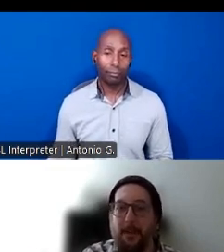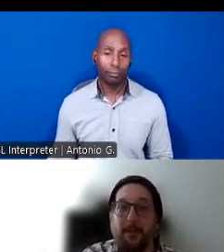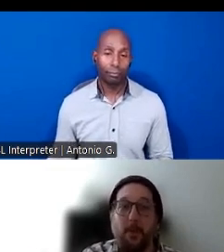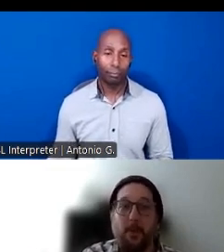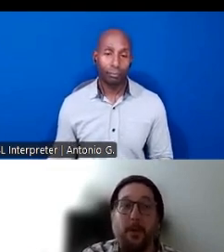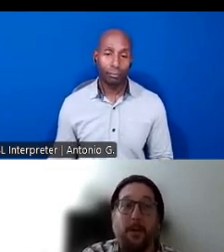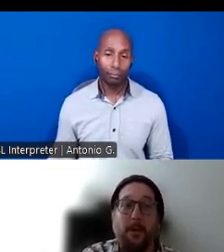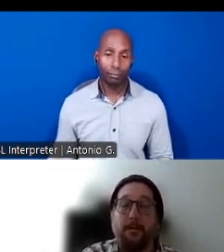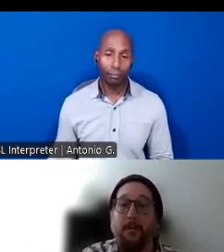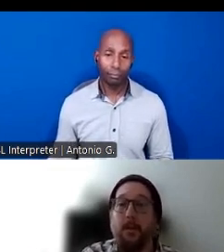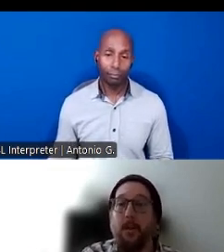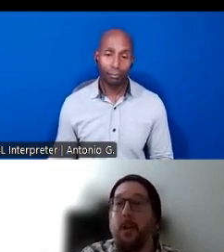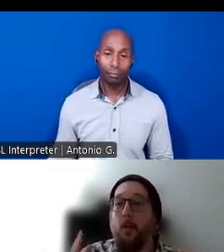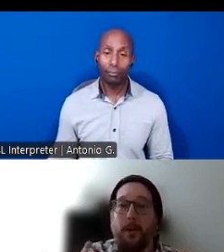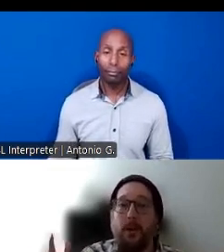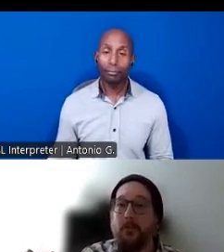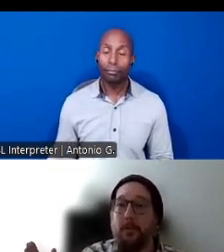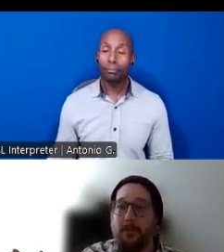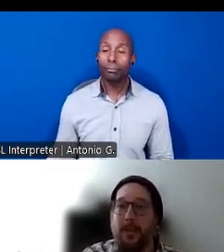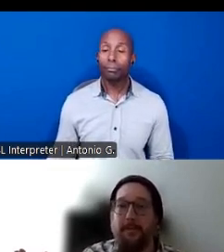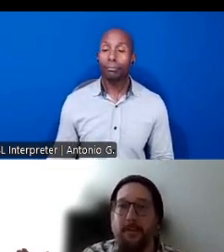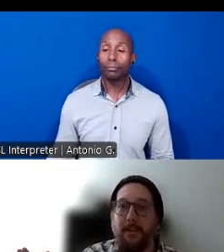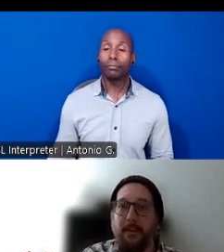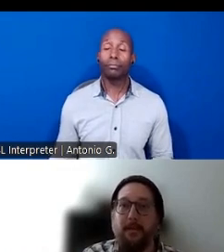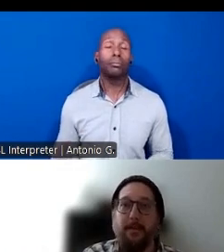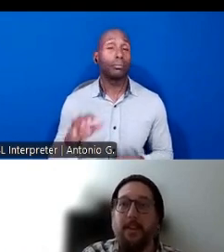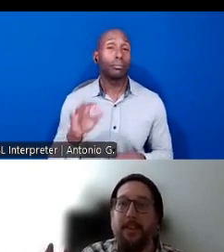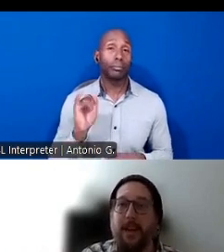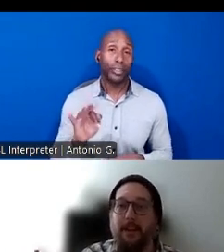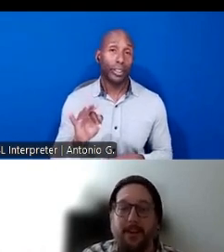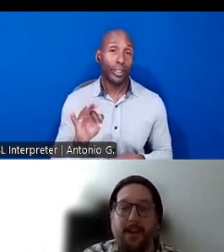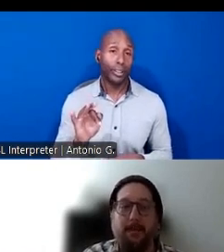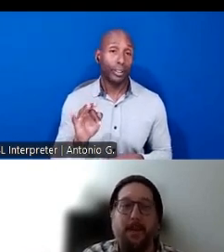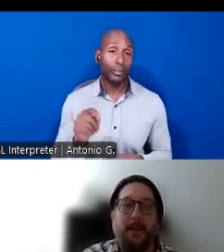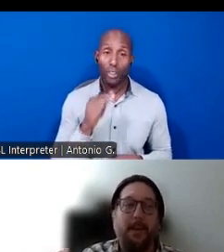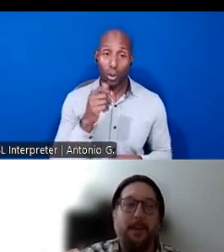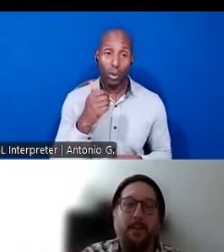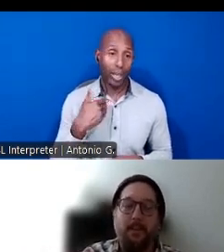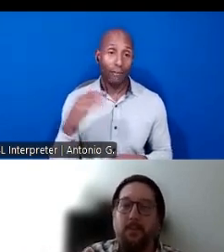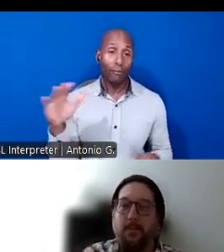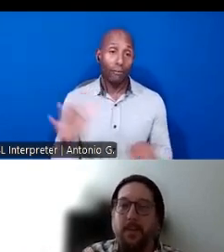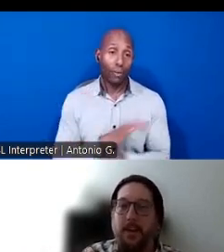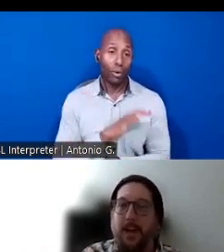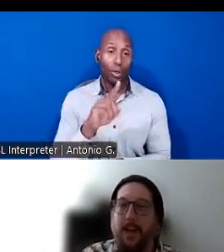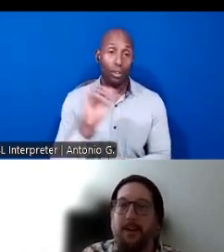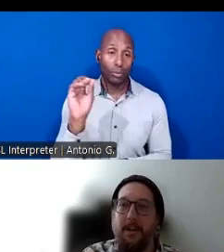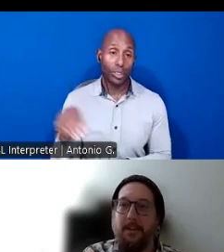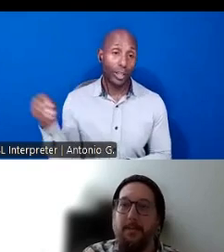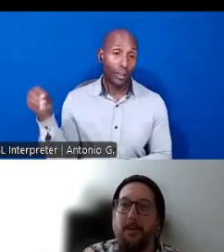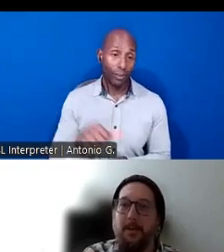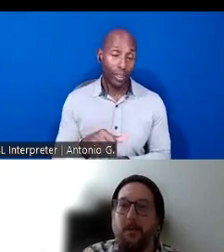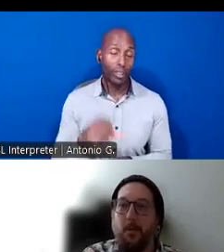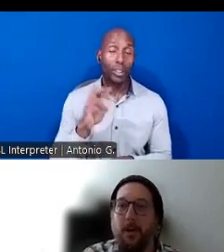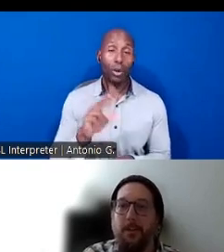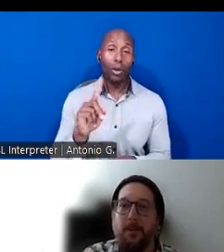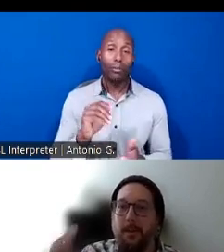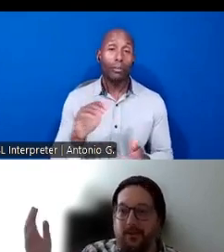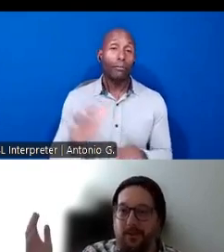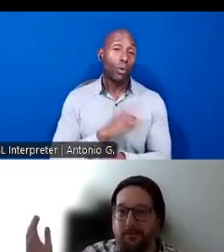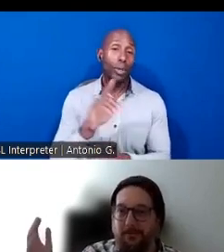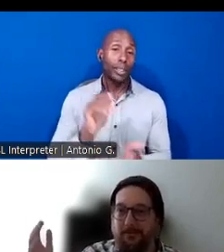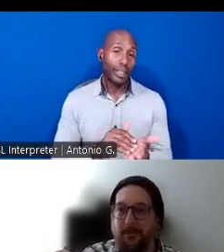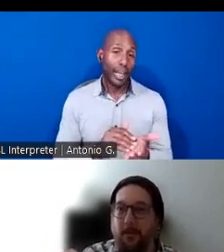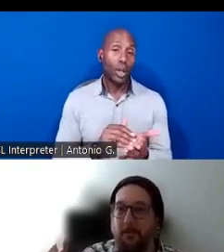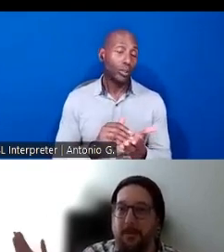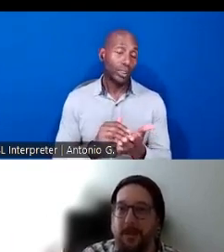1,040 hours or a full 100% funded for the entire time, you're not going to have a number 1 or